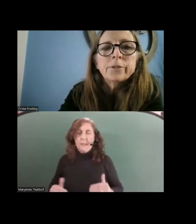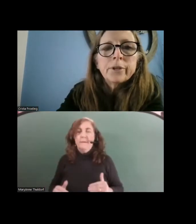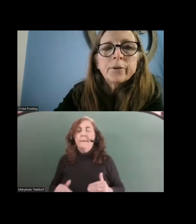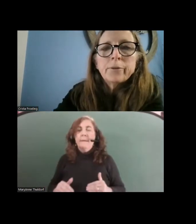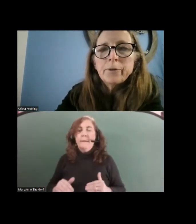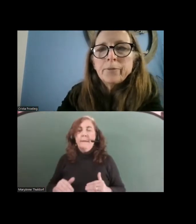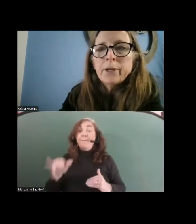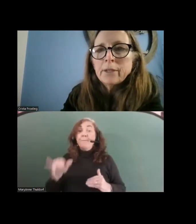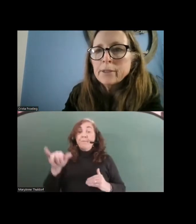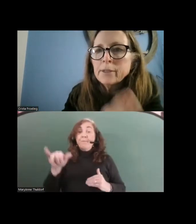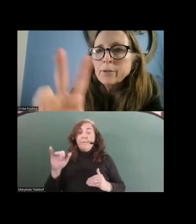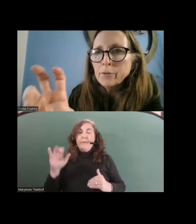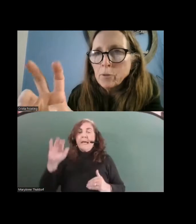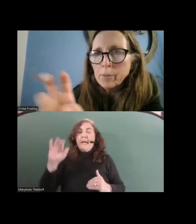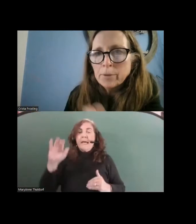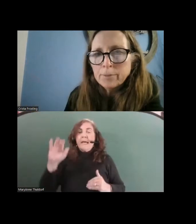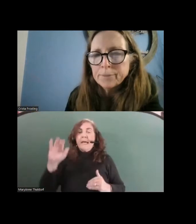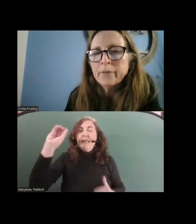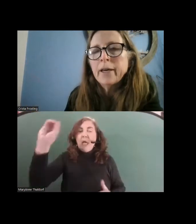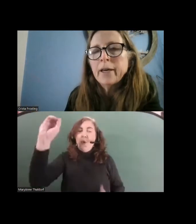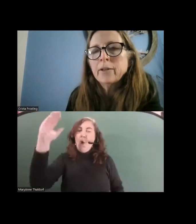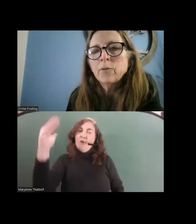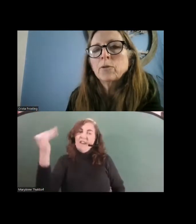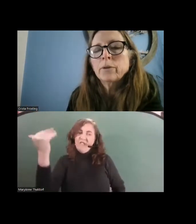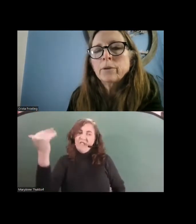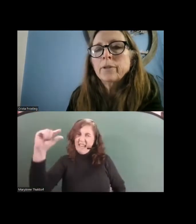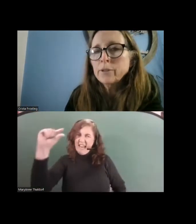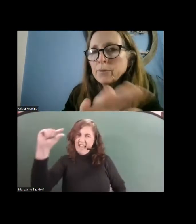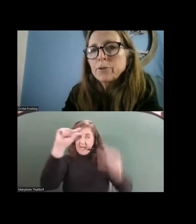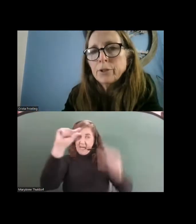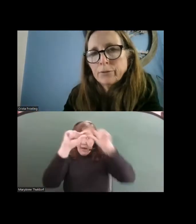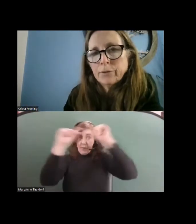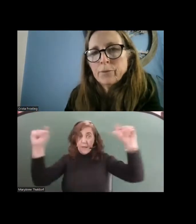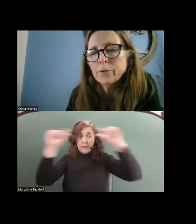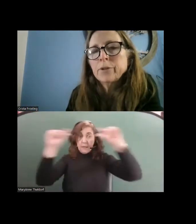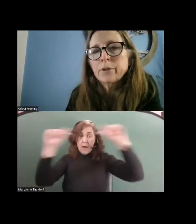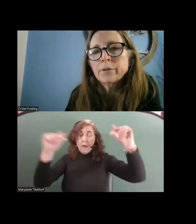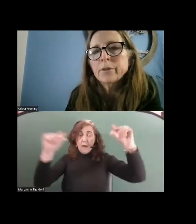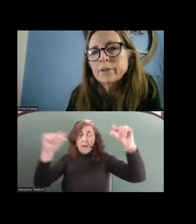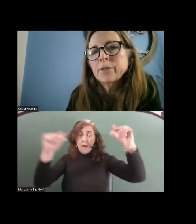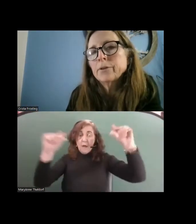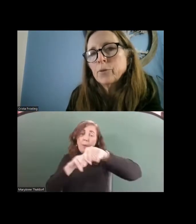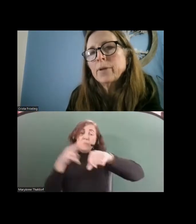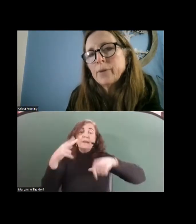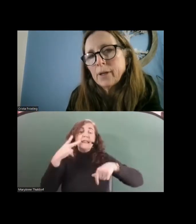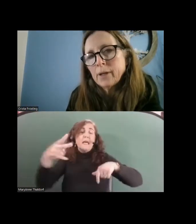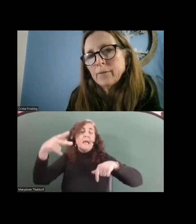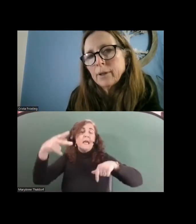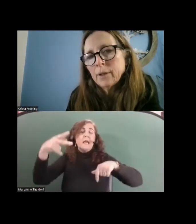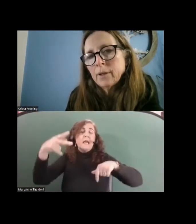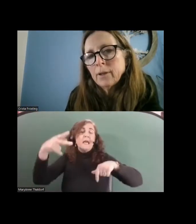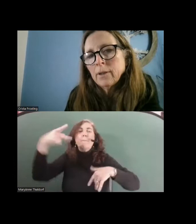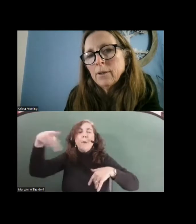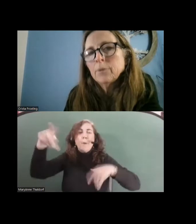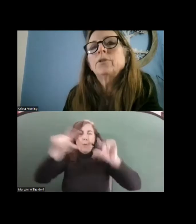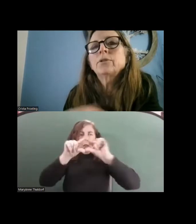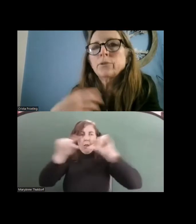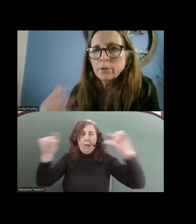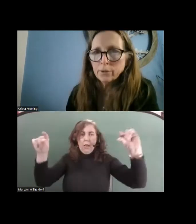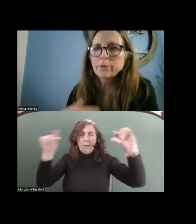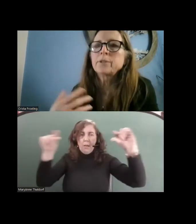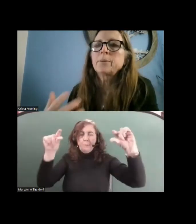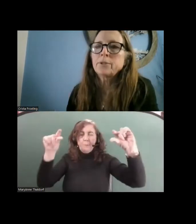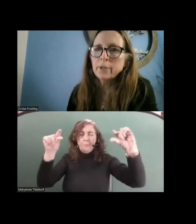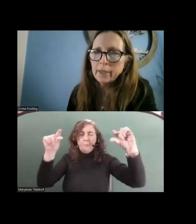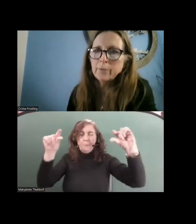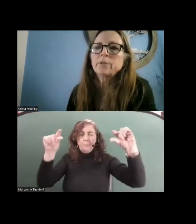So 0 to 15 is considered normal, and this is for children. For adults, it's 0 to 25. The children are